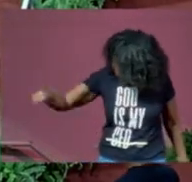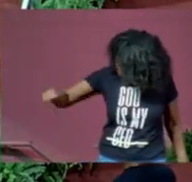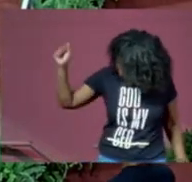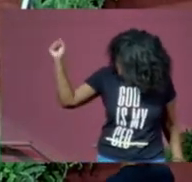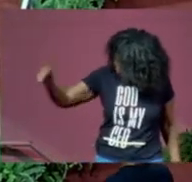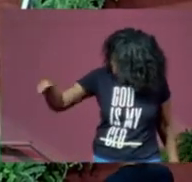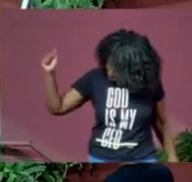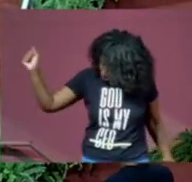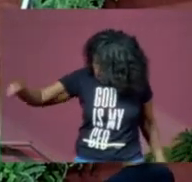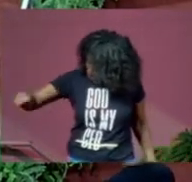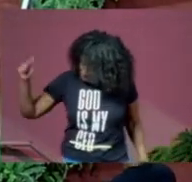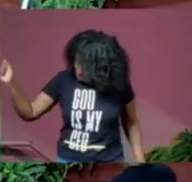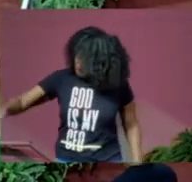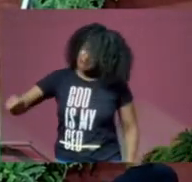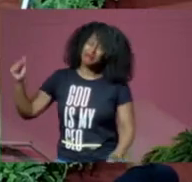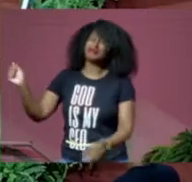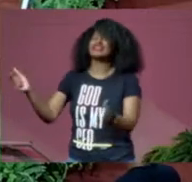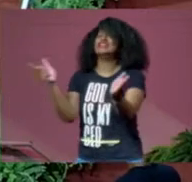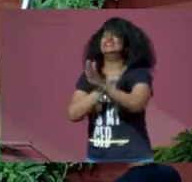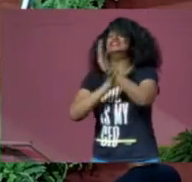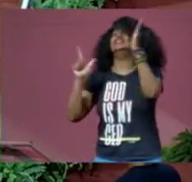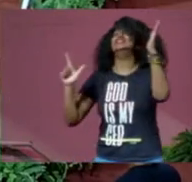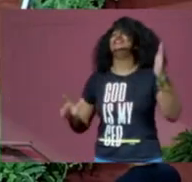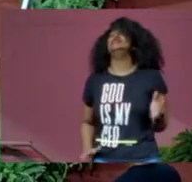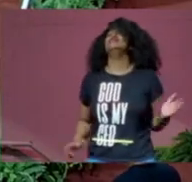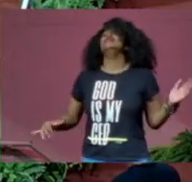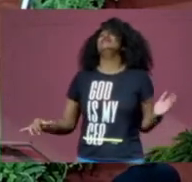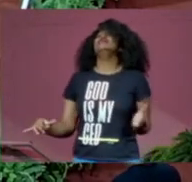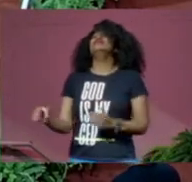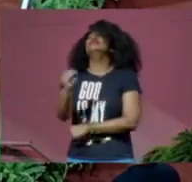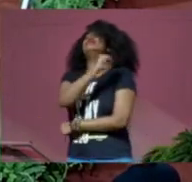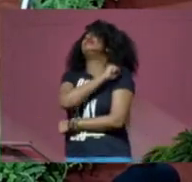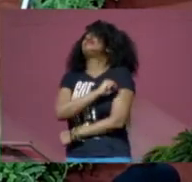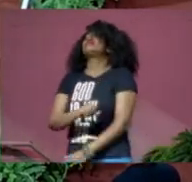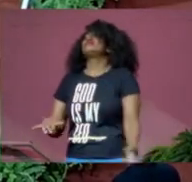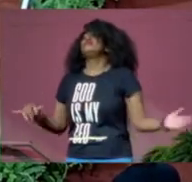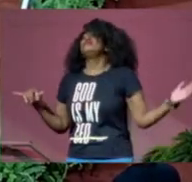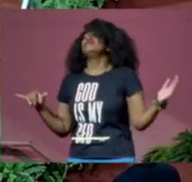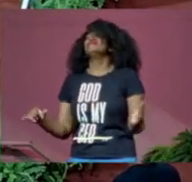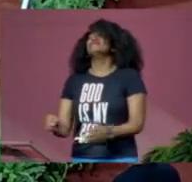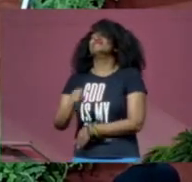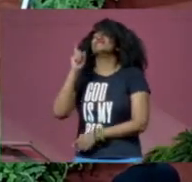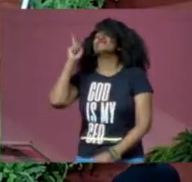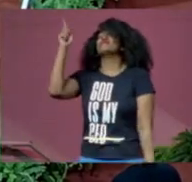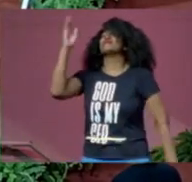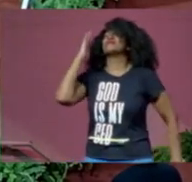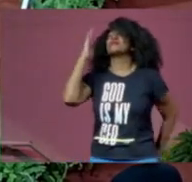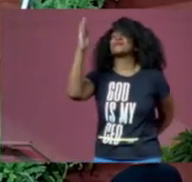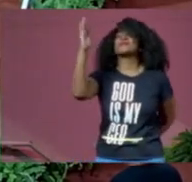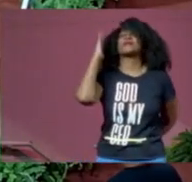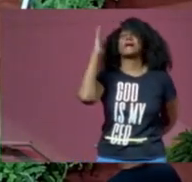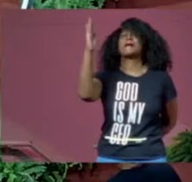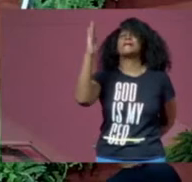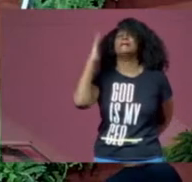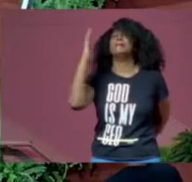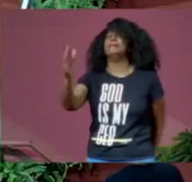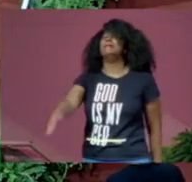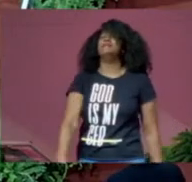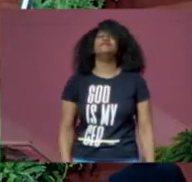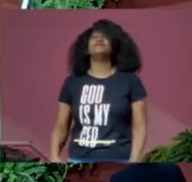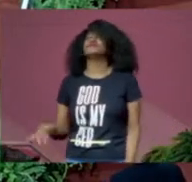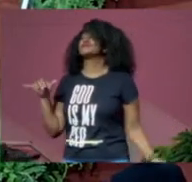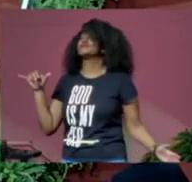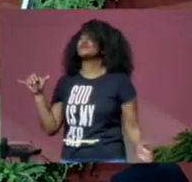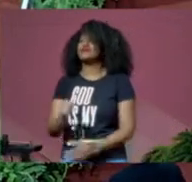yes. Lord, yes. Yes to your will. Yes to